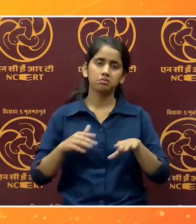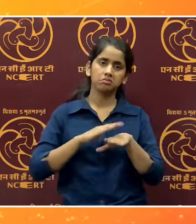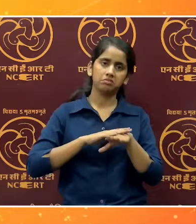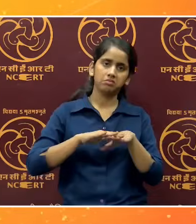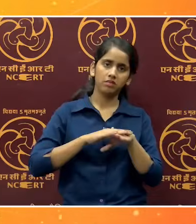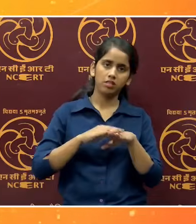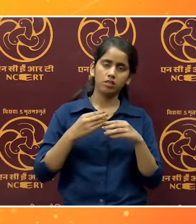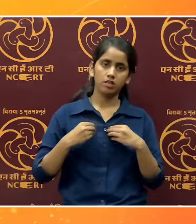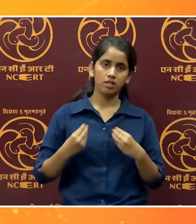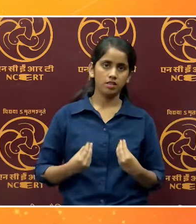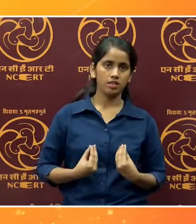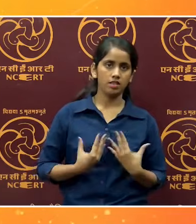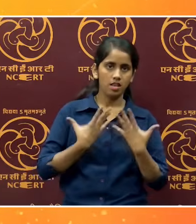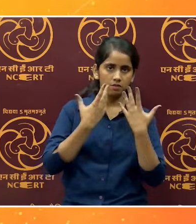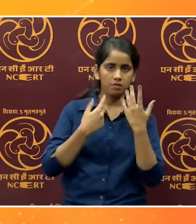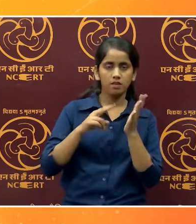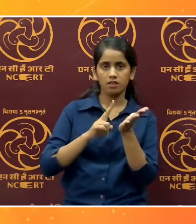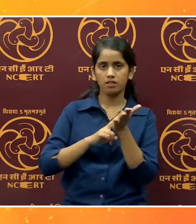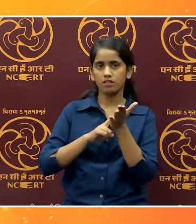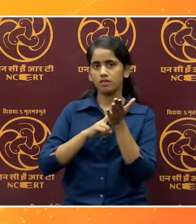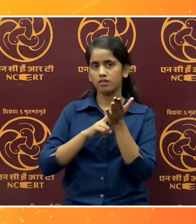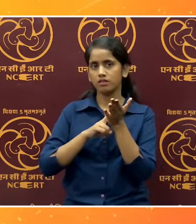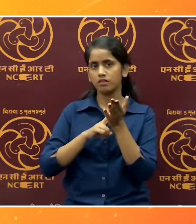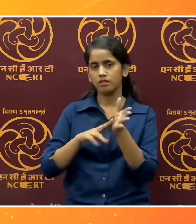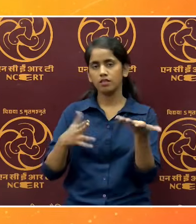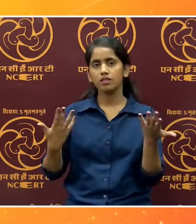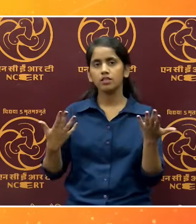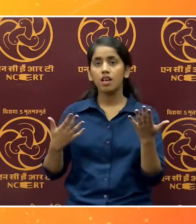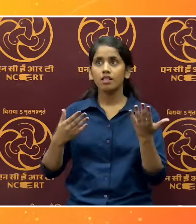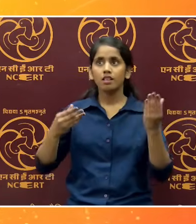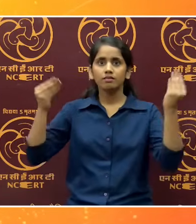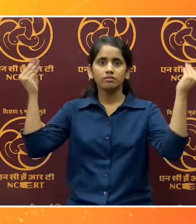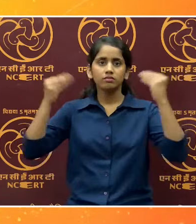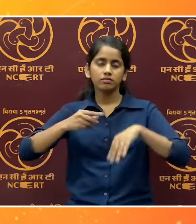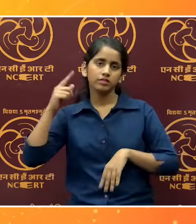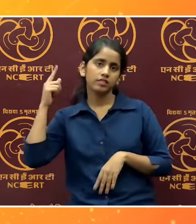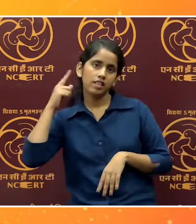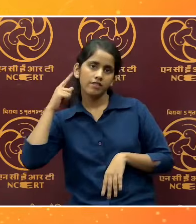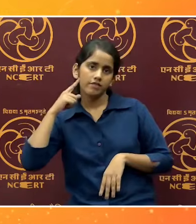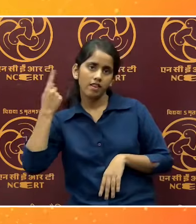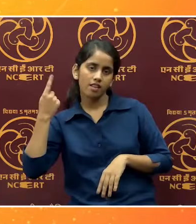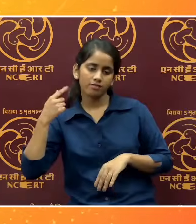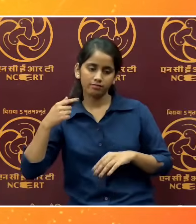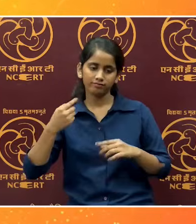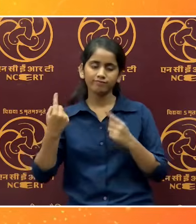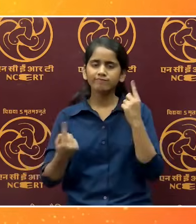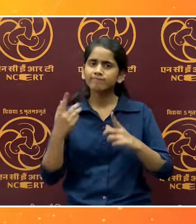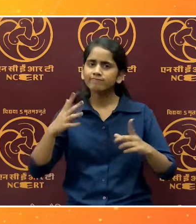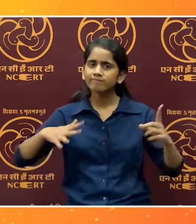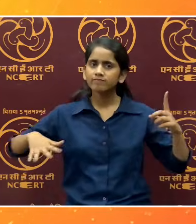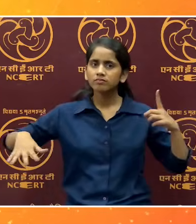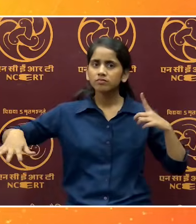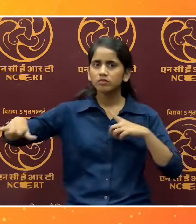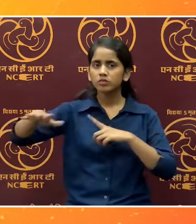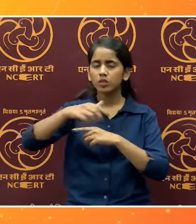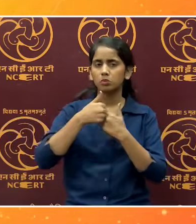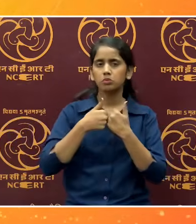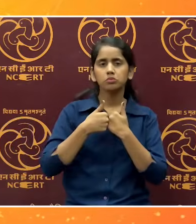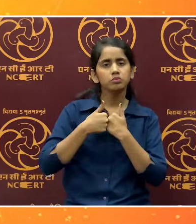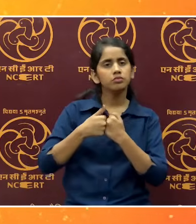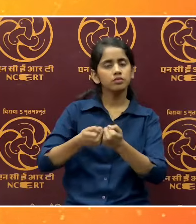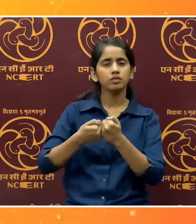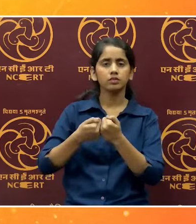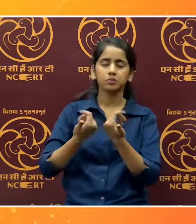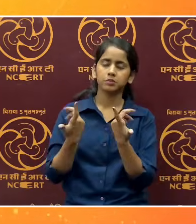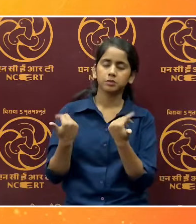makes you happy in nature, for example, the sound of rain, the feel of wet grass, and your message with a question